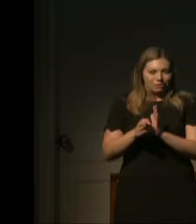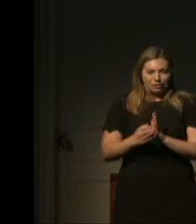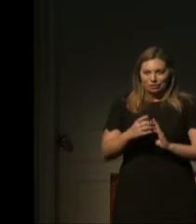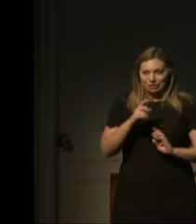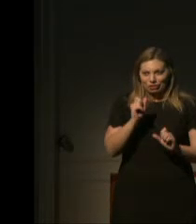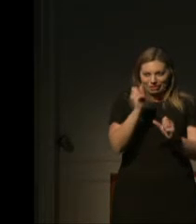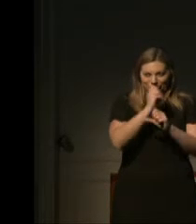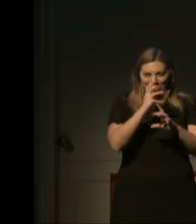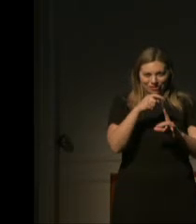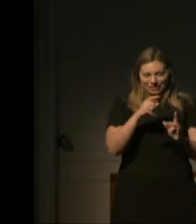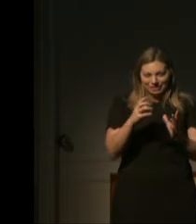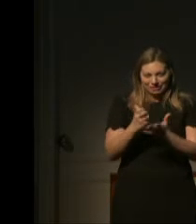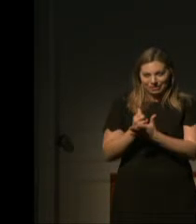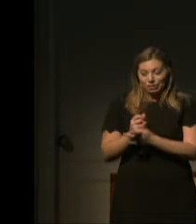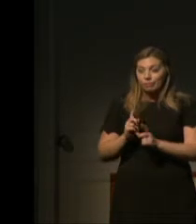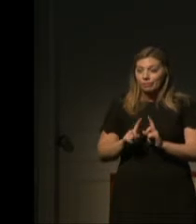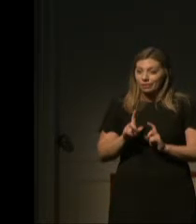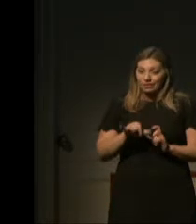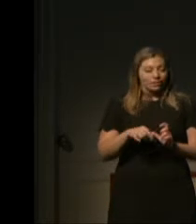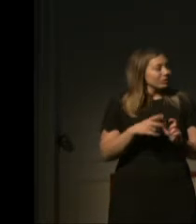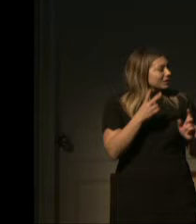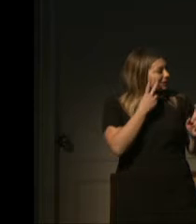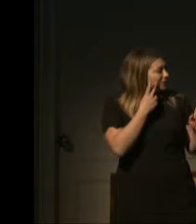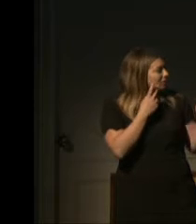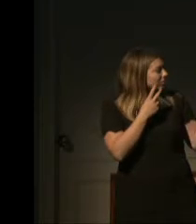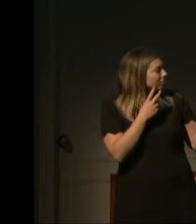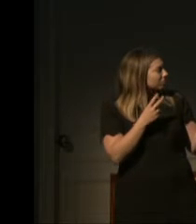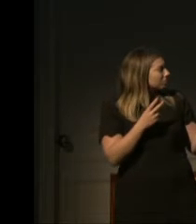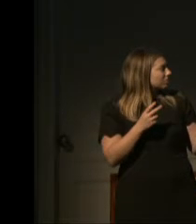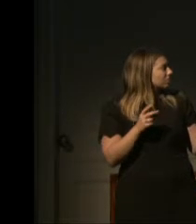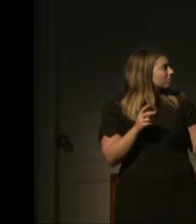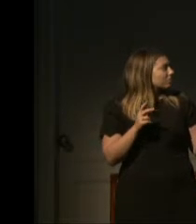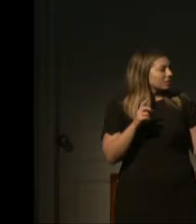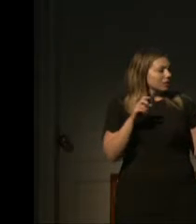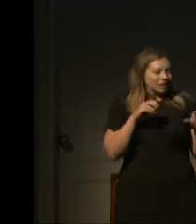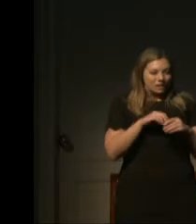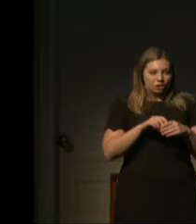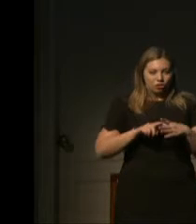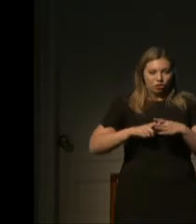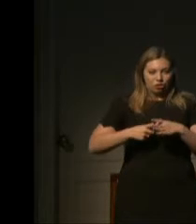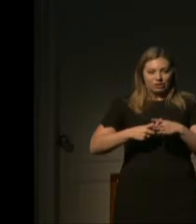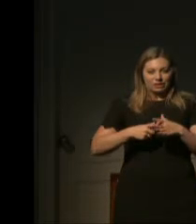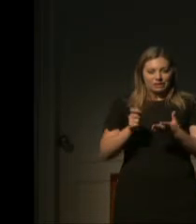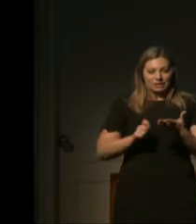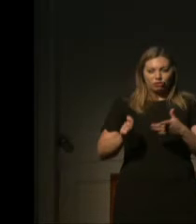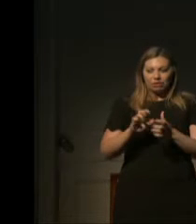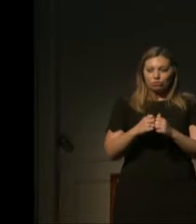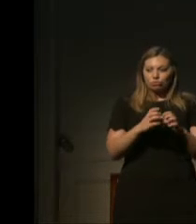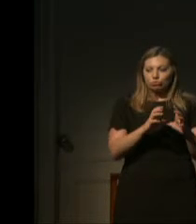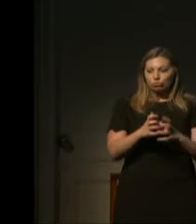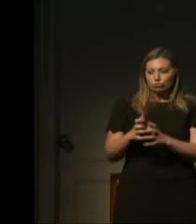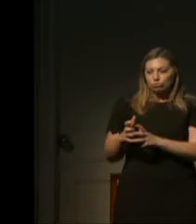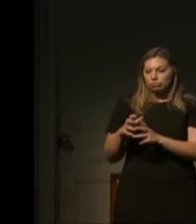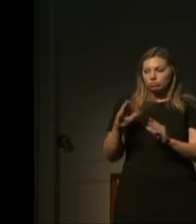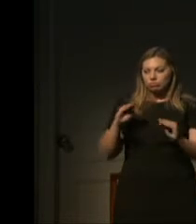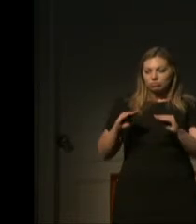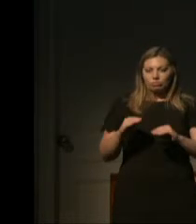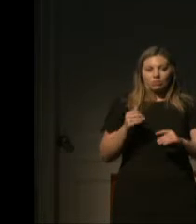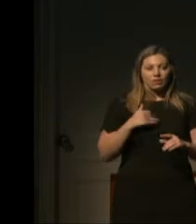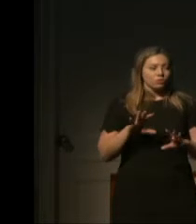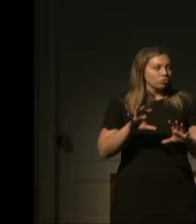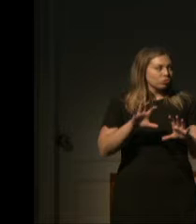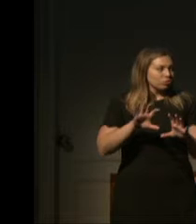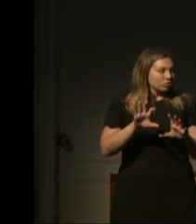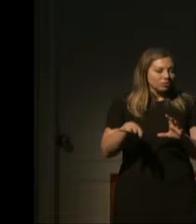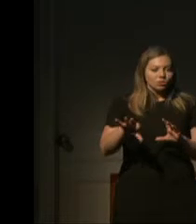imagined the collection. But you can see in this, just a preliminary sketch, how groups of the collection are brought together. There's a swath